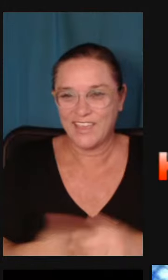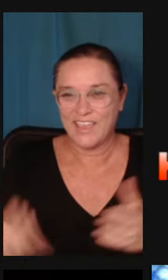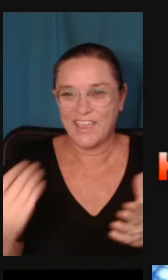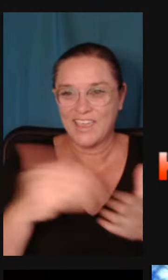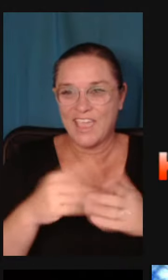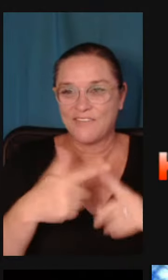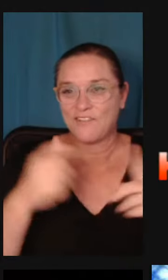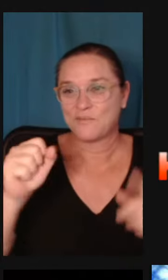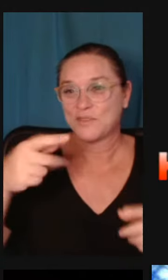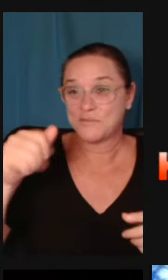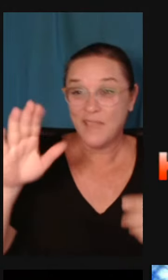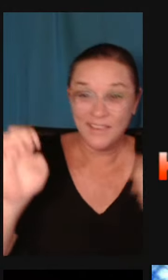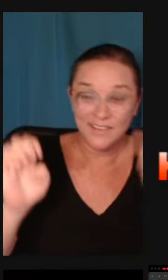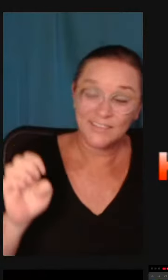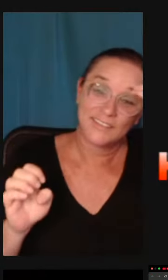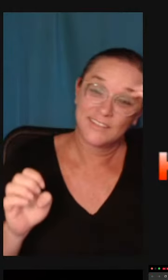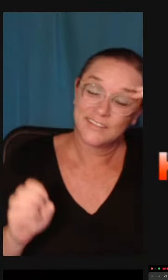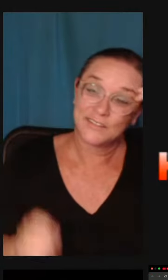space.